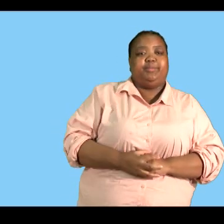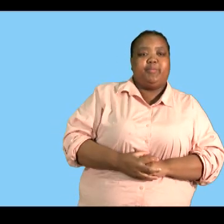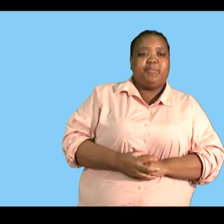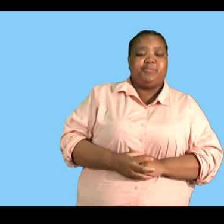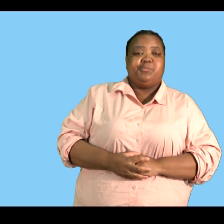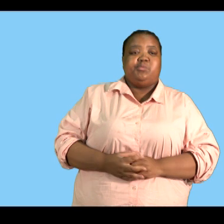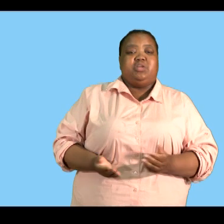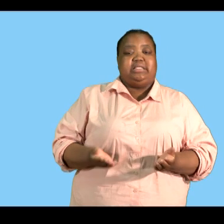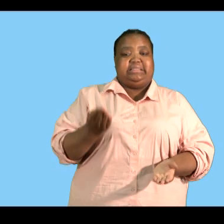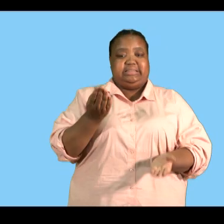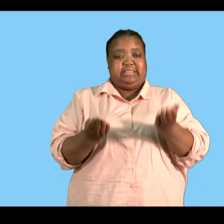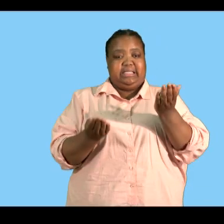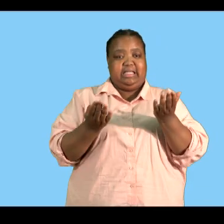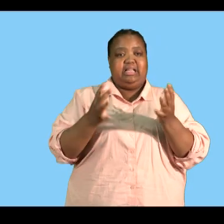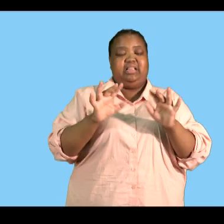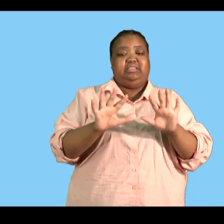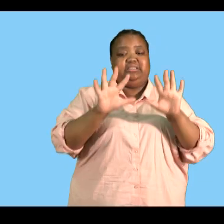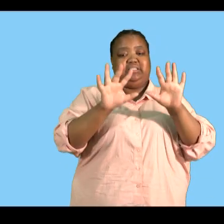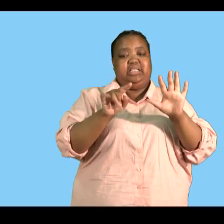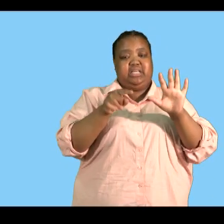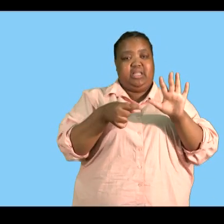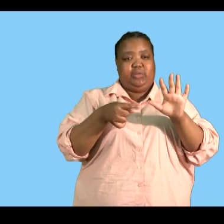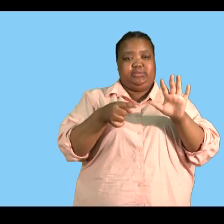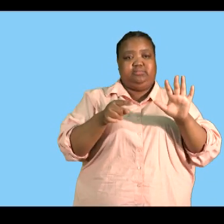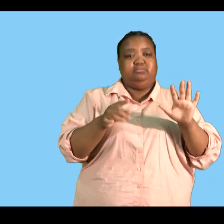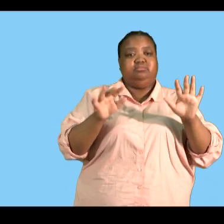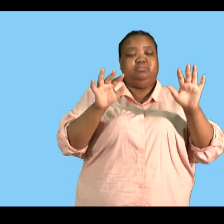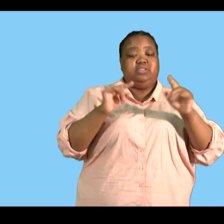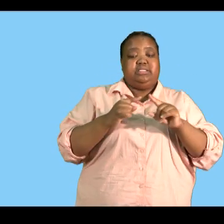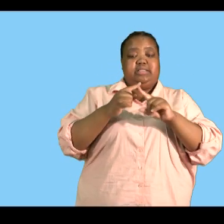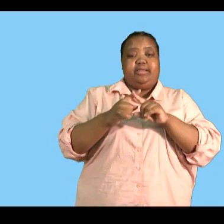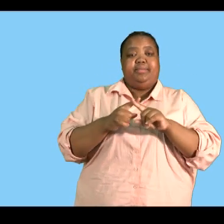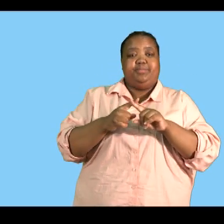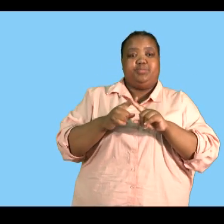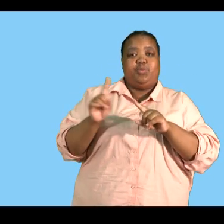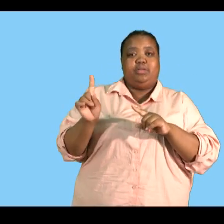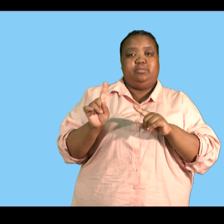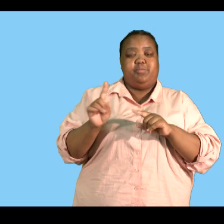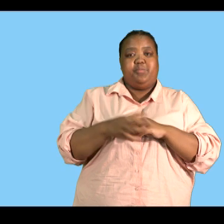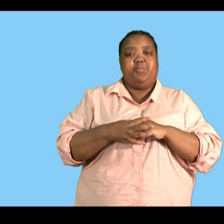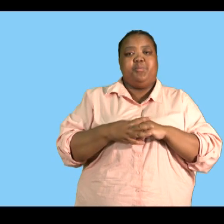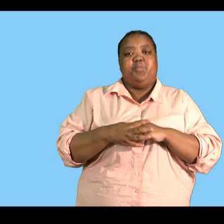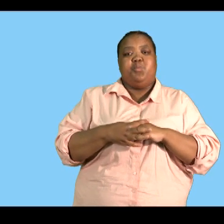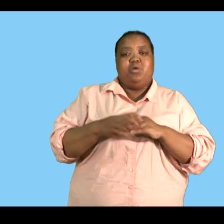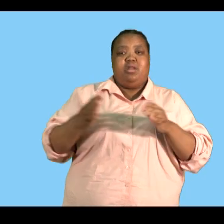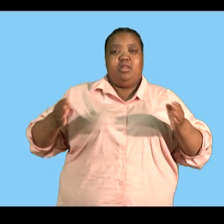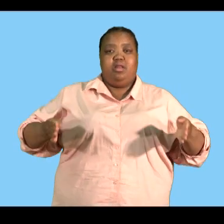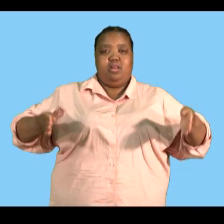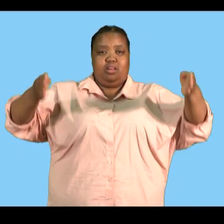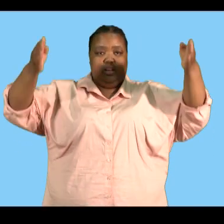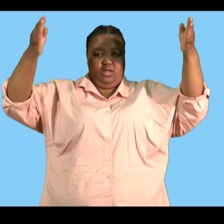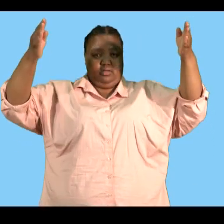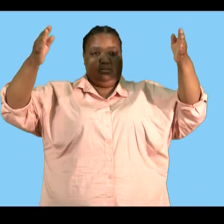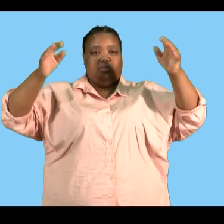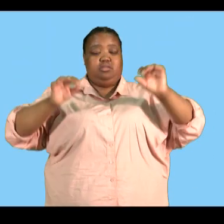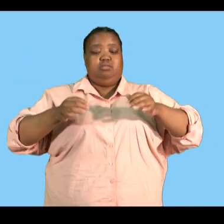us is 10,000. So we are going to take the 10,000 and multiply it with the